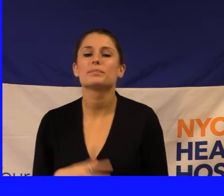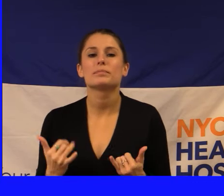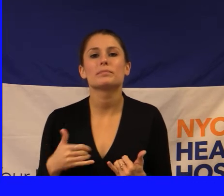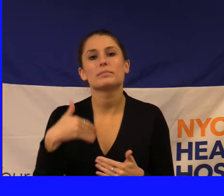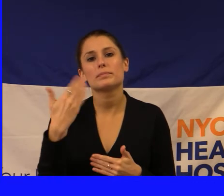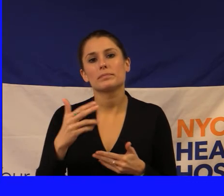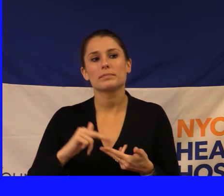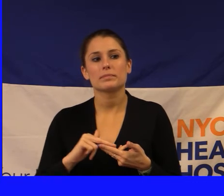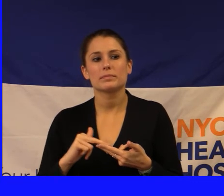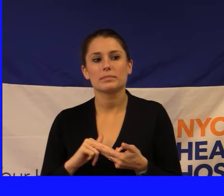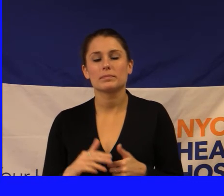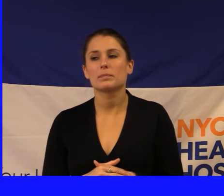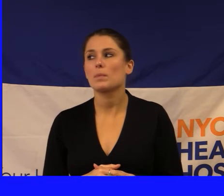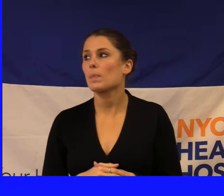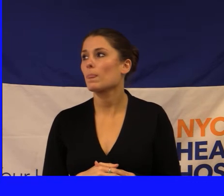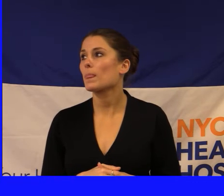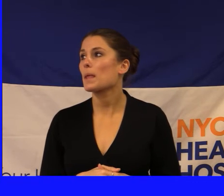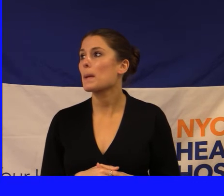Next slide.